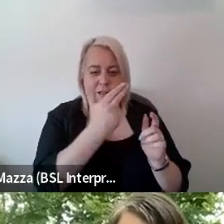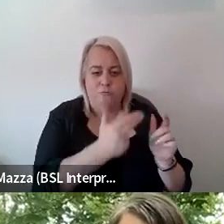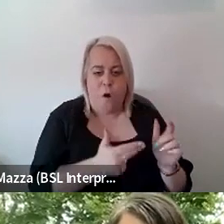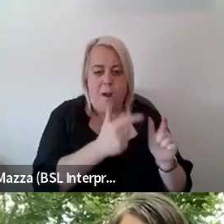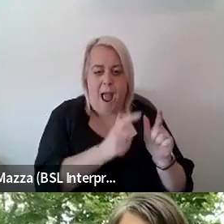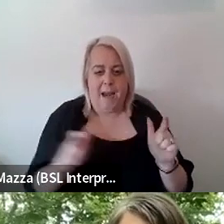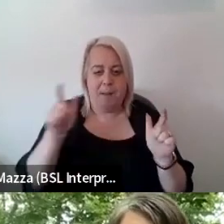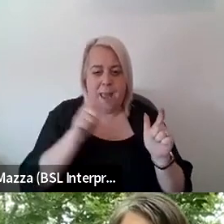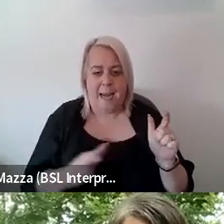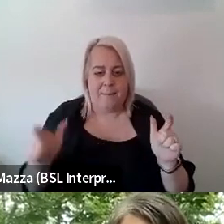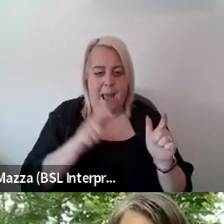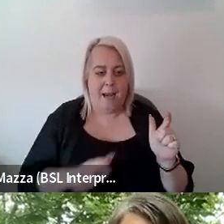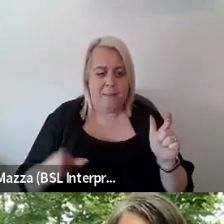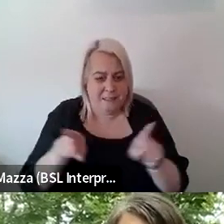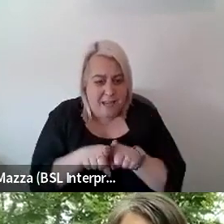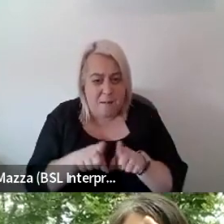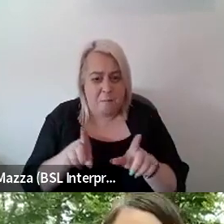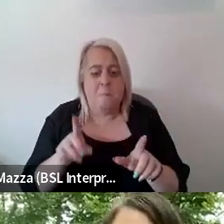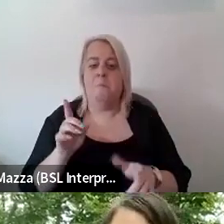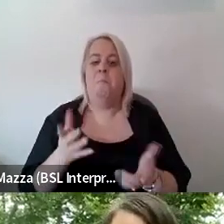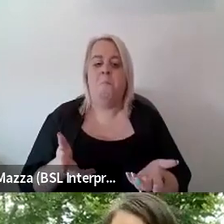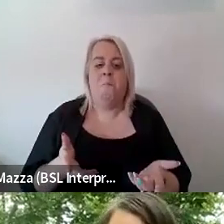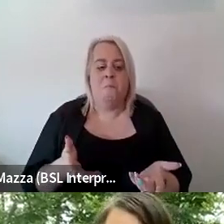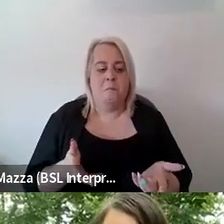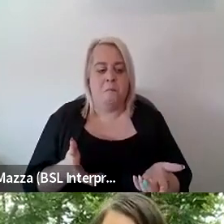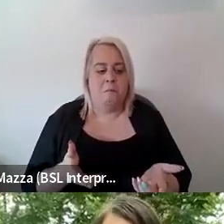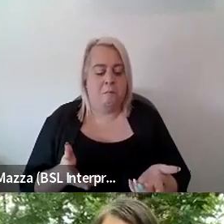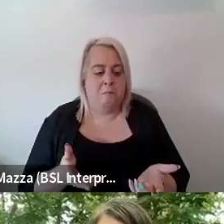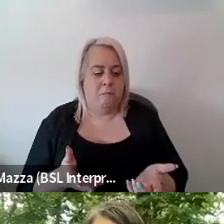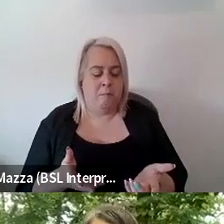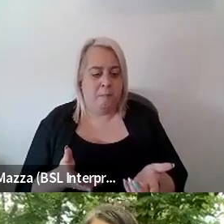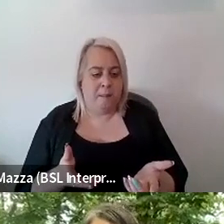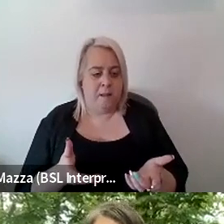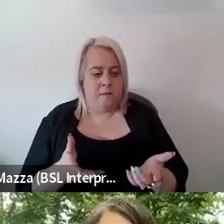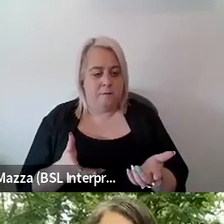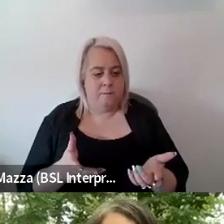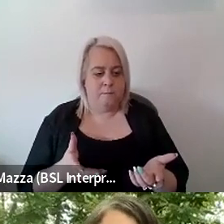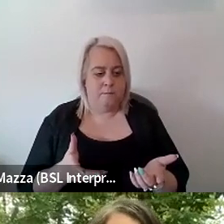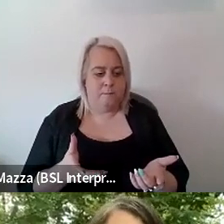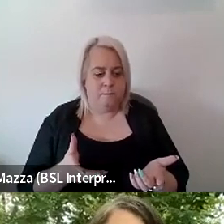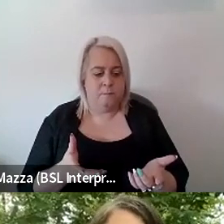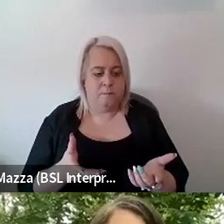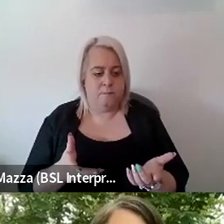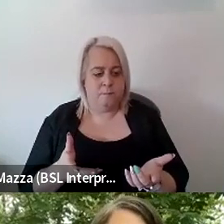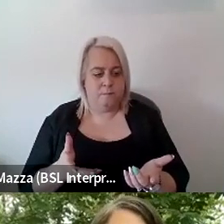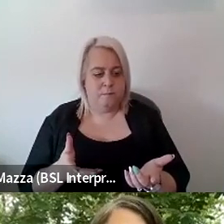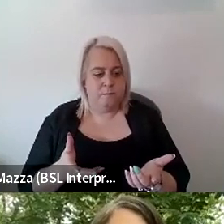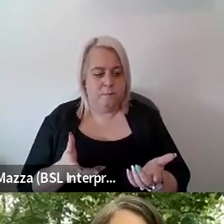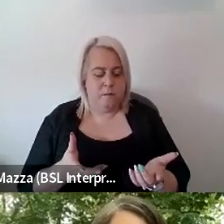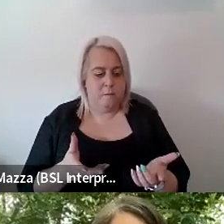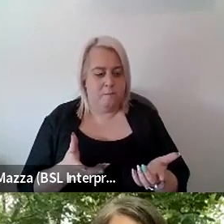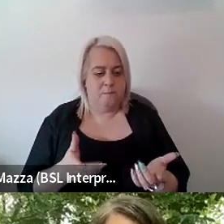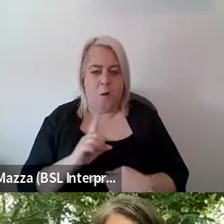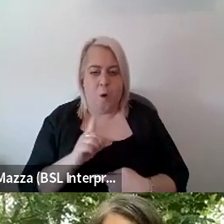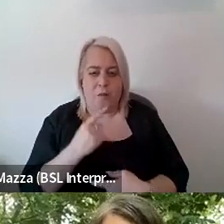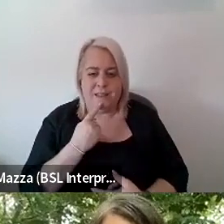that like... Yep. Yeah. I mean, look, what the guidelines say for me is by the by. I think that,